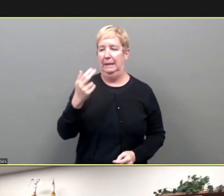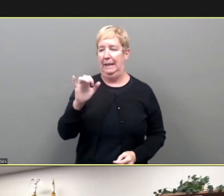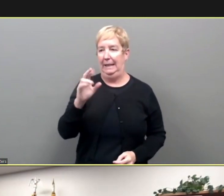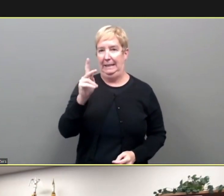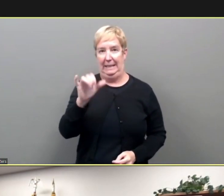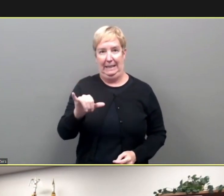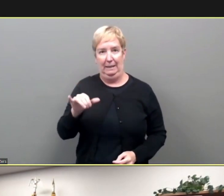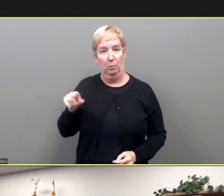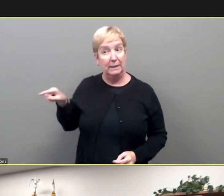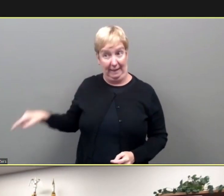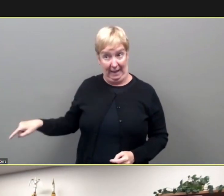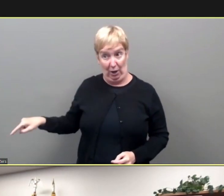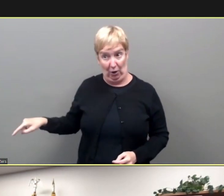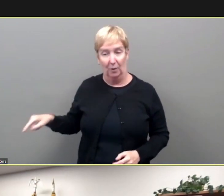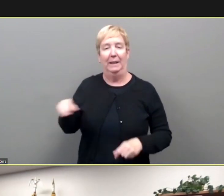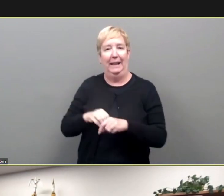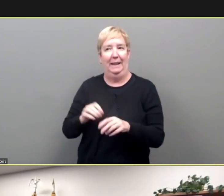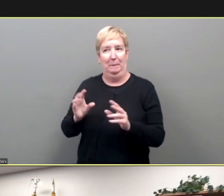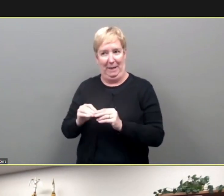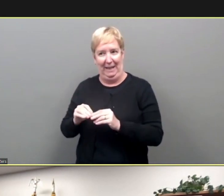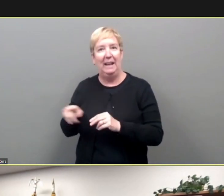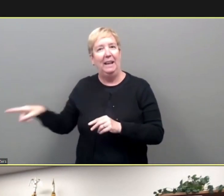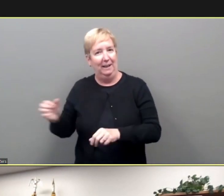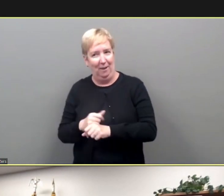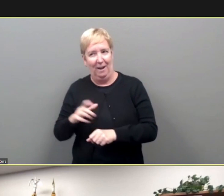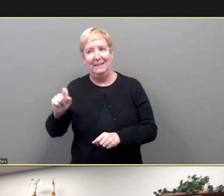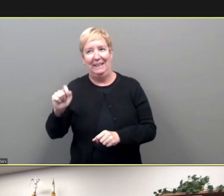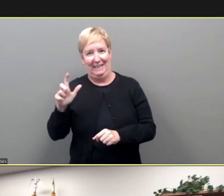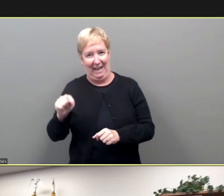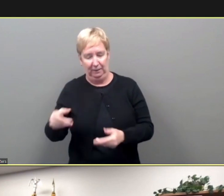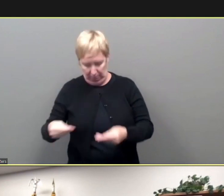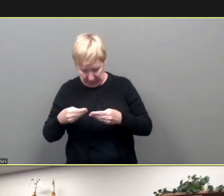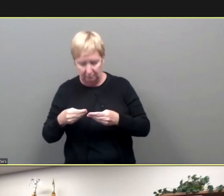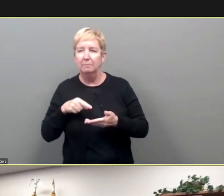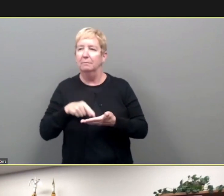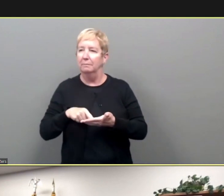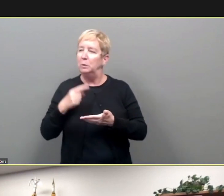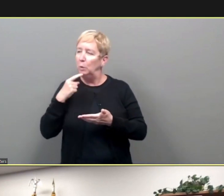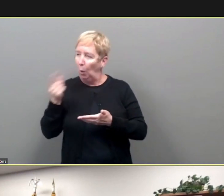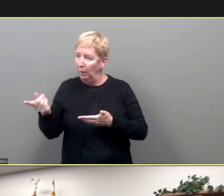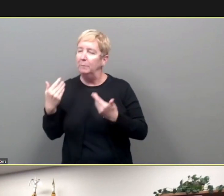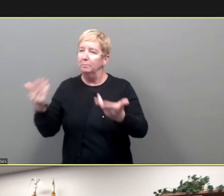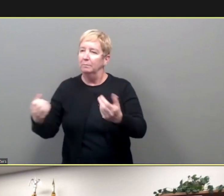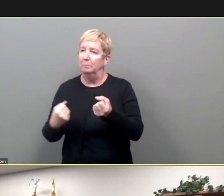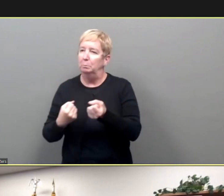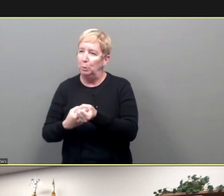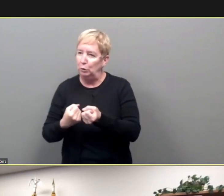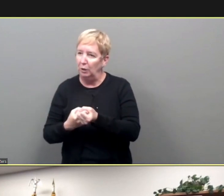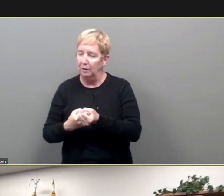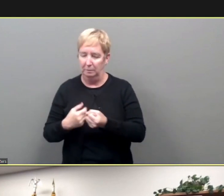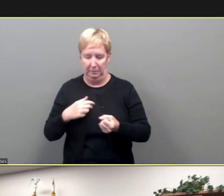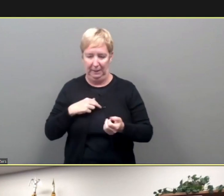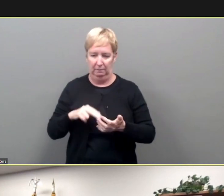there at the meeting, he got a text encouraging him to get his booster. So we're